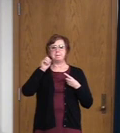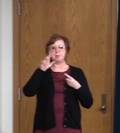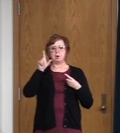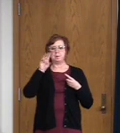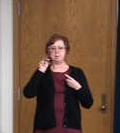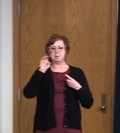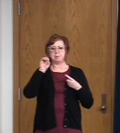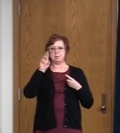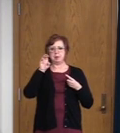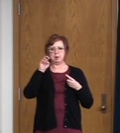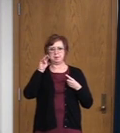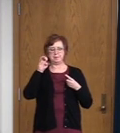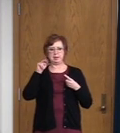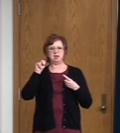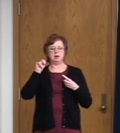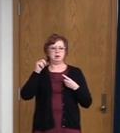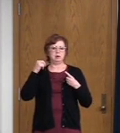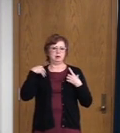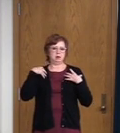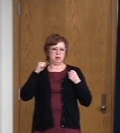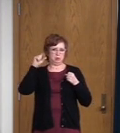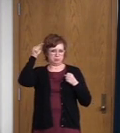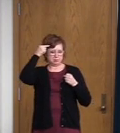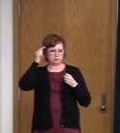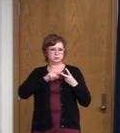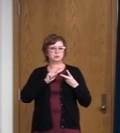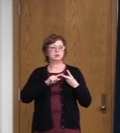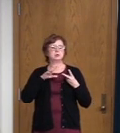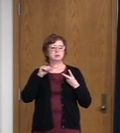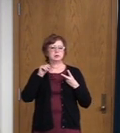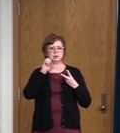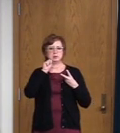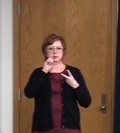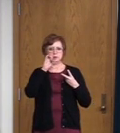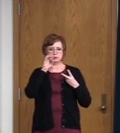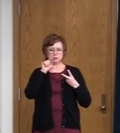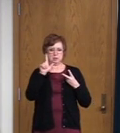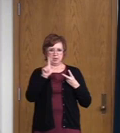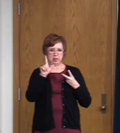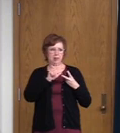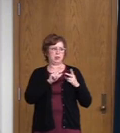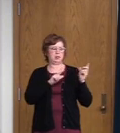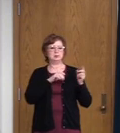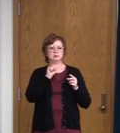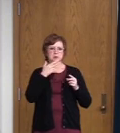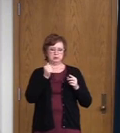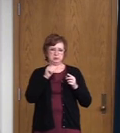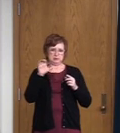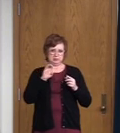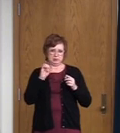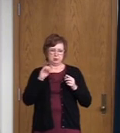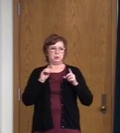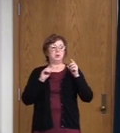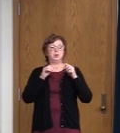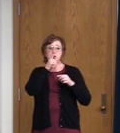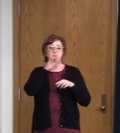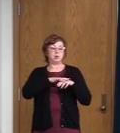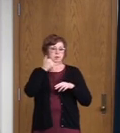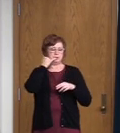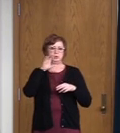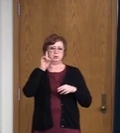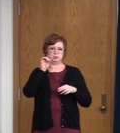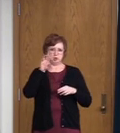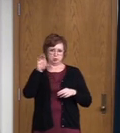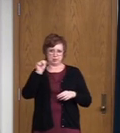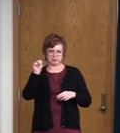CEO Scott Livingstone, and on the line we have Saskatchewan's Chief Medical Health Officer, Dr. Saqib Shahab. We'll start with opening comments and then move to